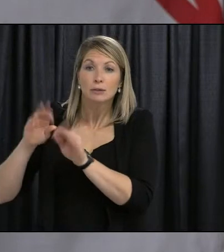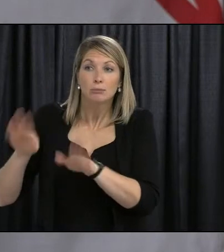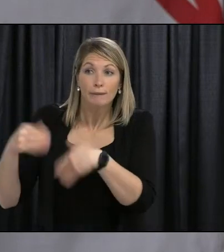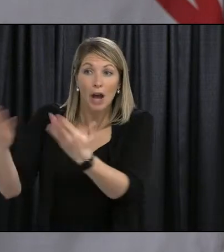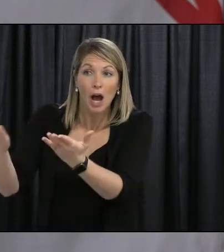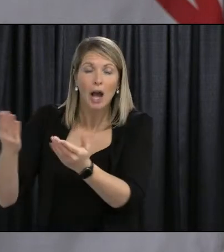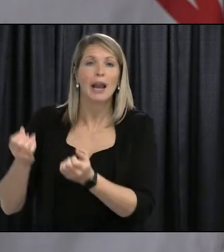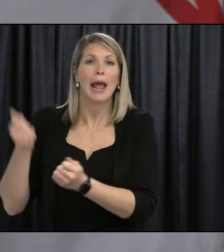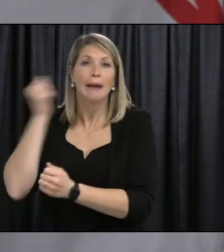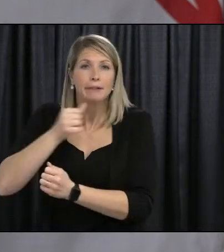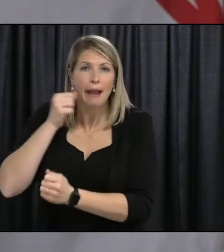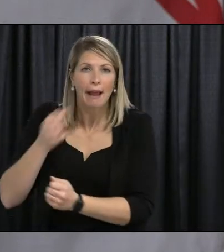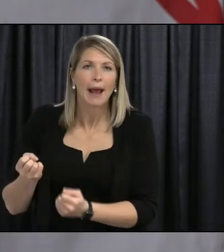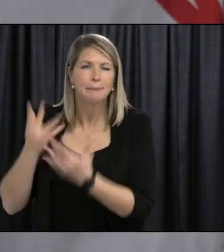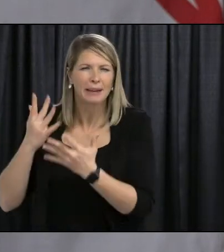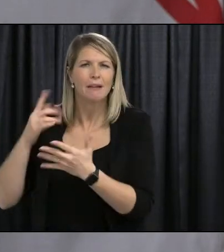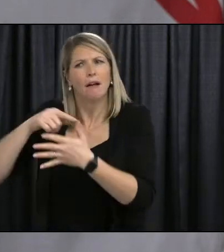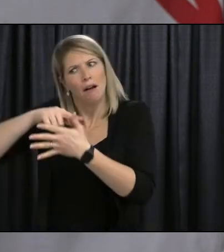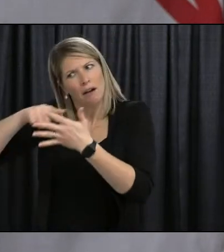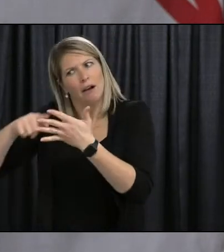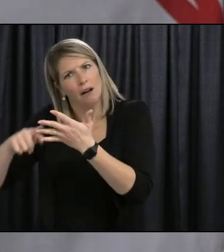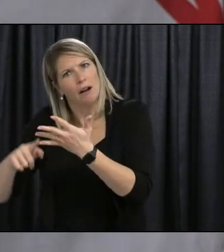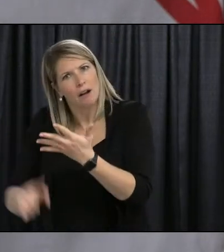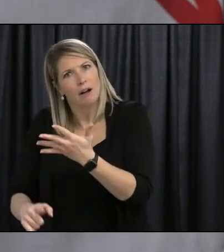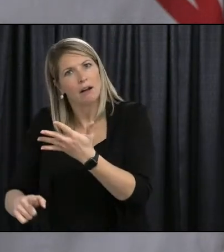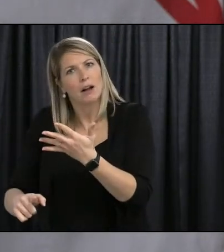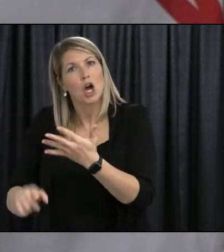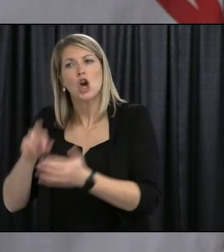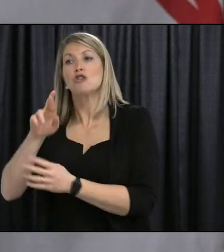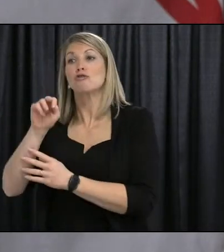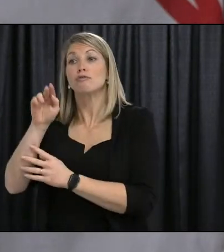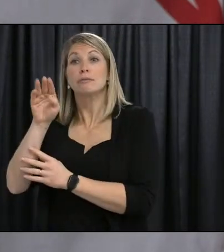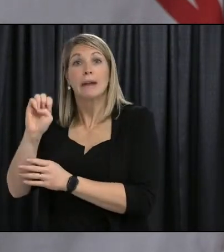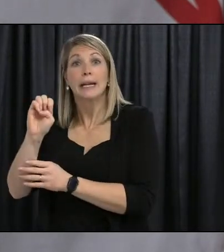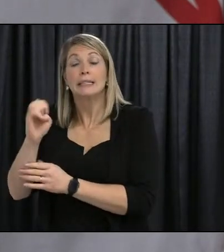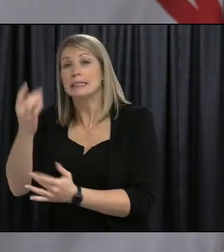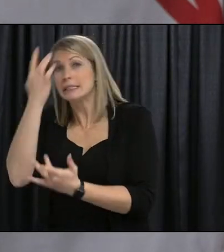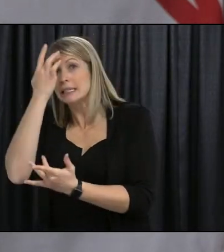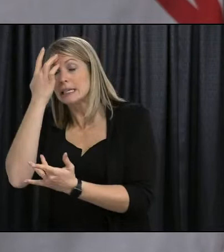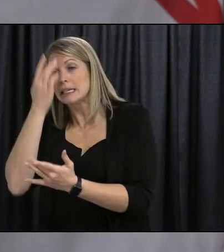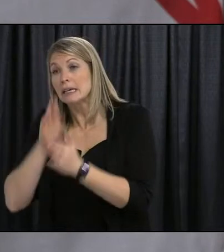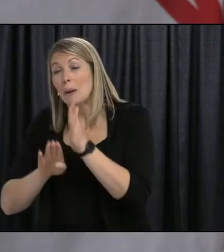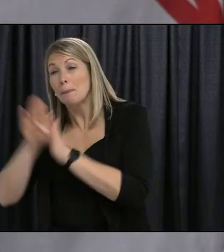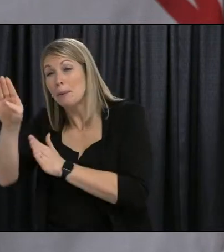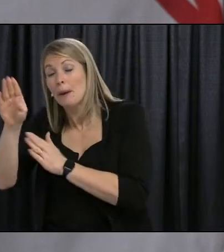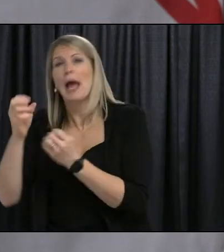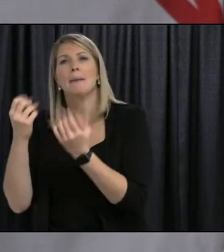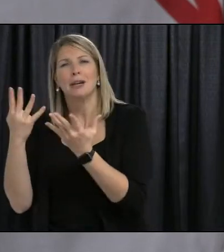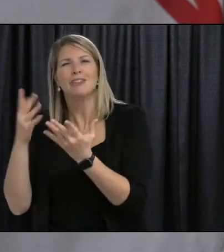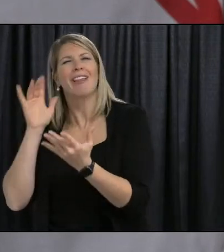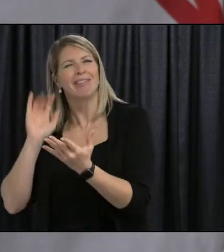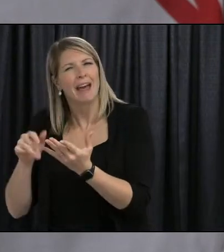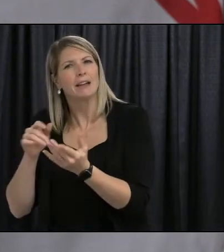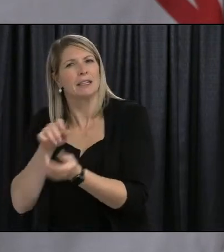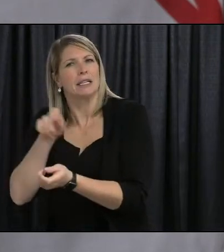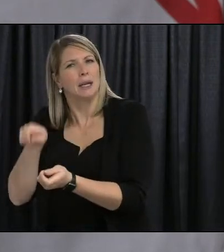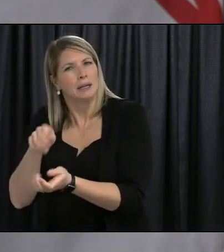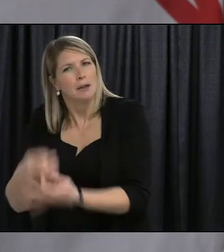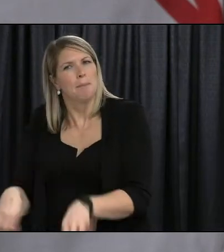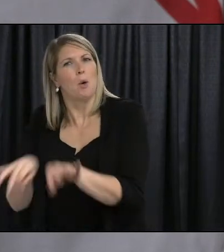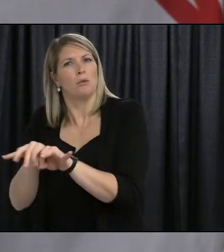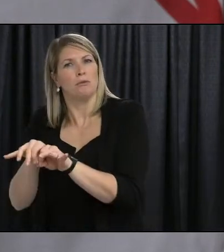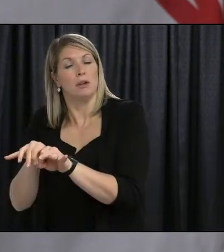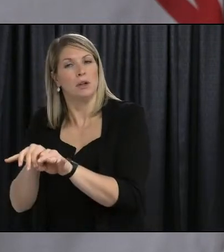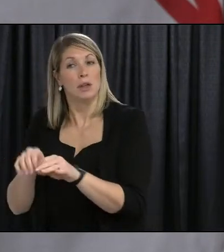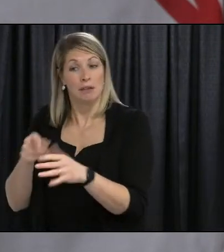RT at times. But none of these in and of themselves we wouldn't rely on any of them exclusively. All of